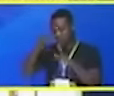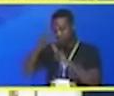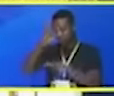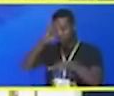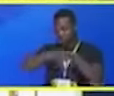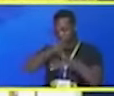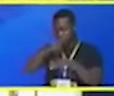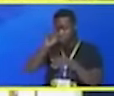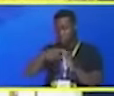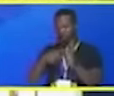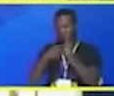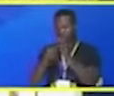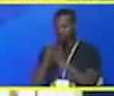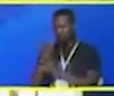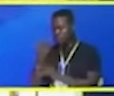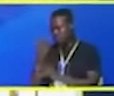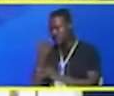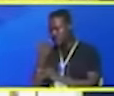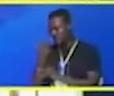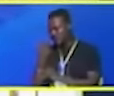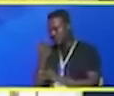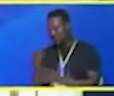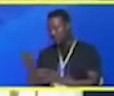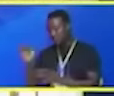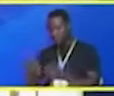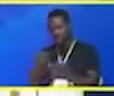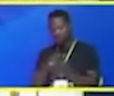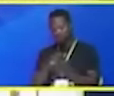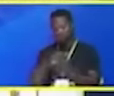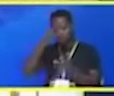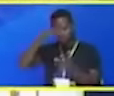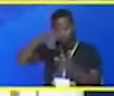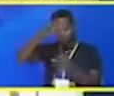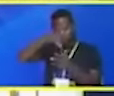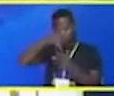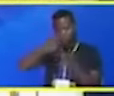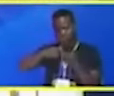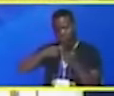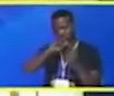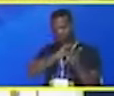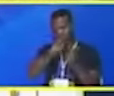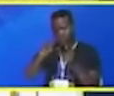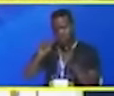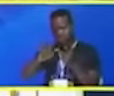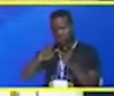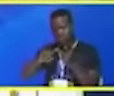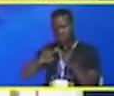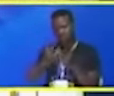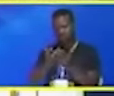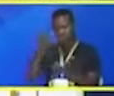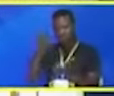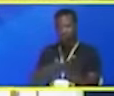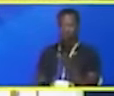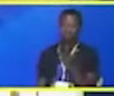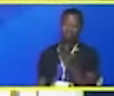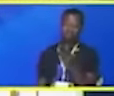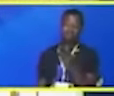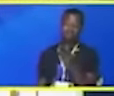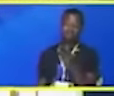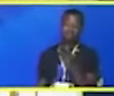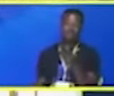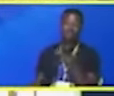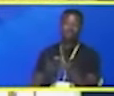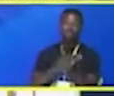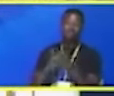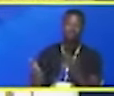the manifestation of these three elements. One, wisdom. Two, power. Three, wealth. No matter